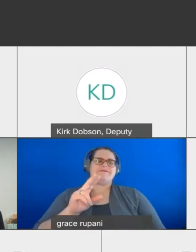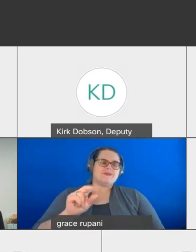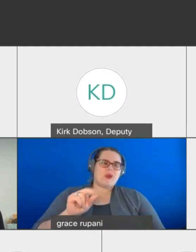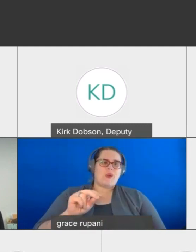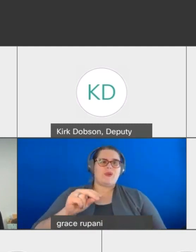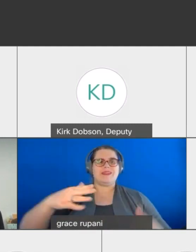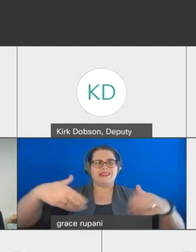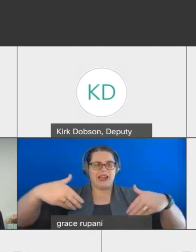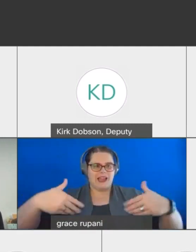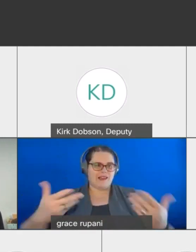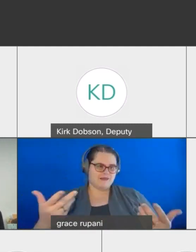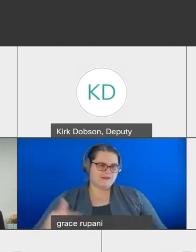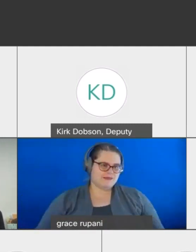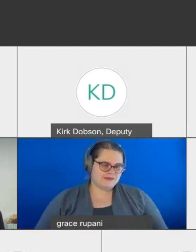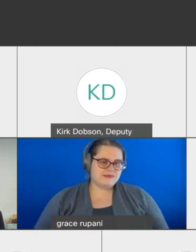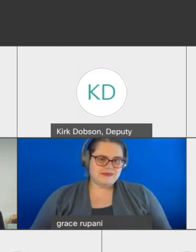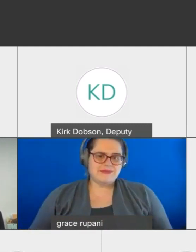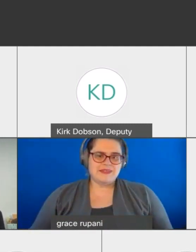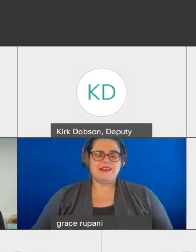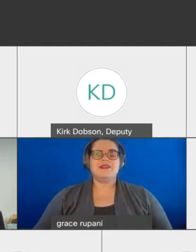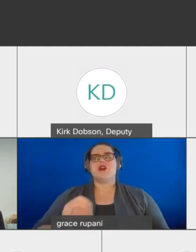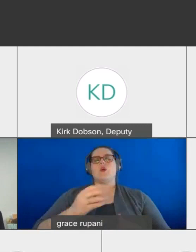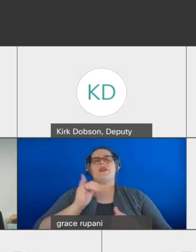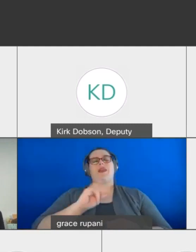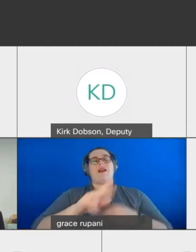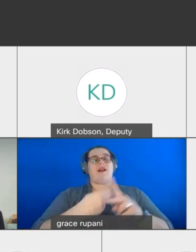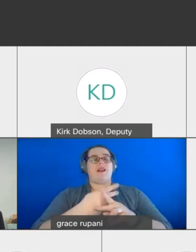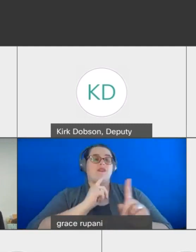those kinds of conversations are probably better had with